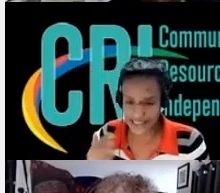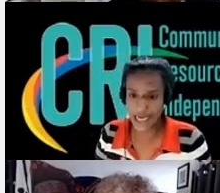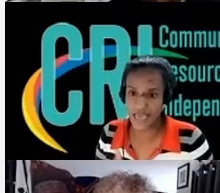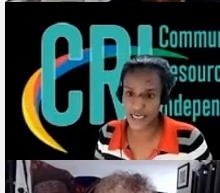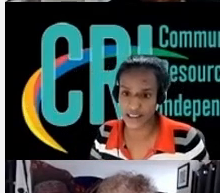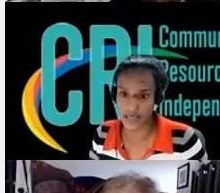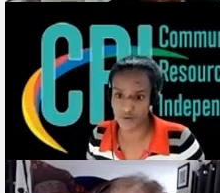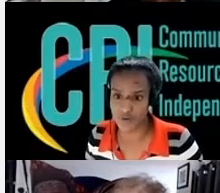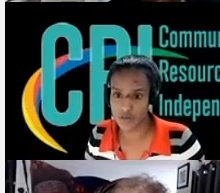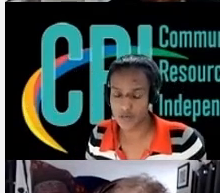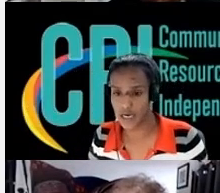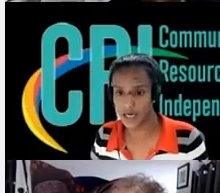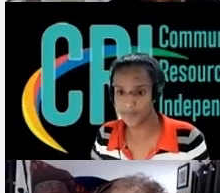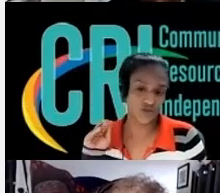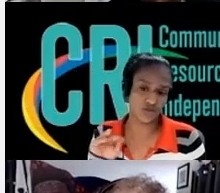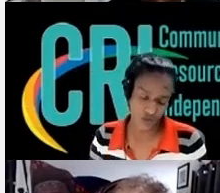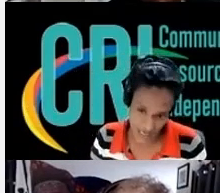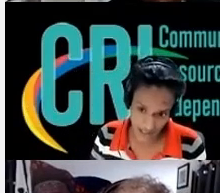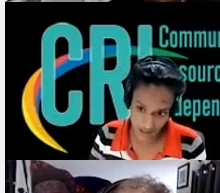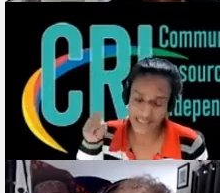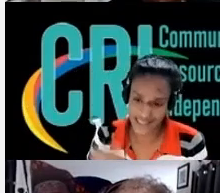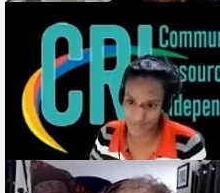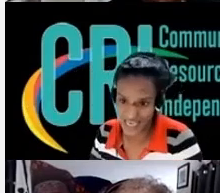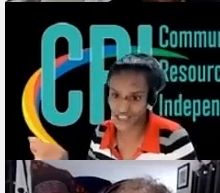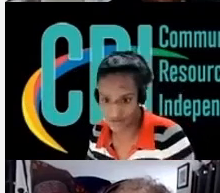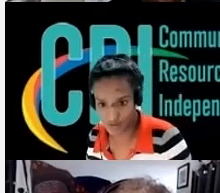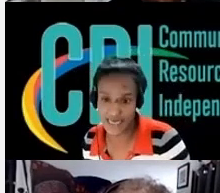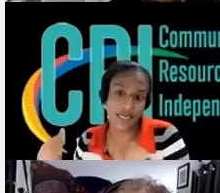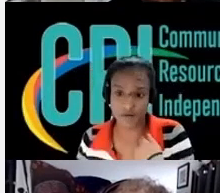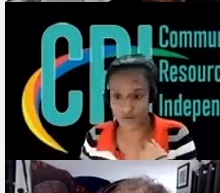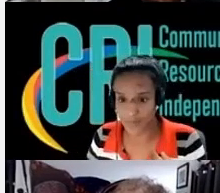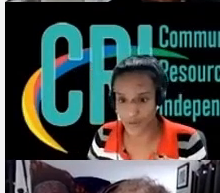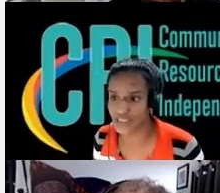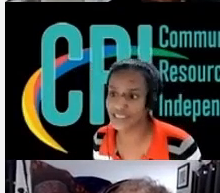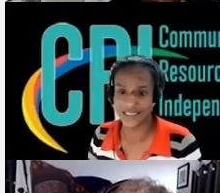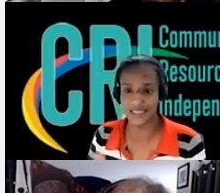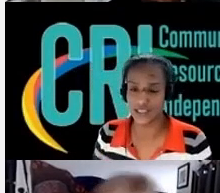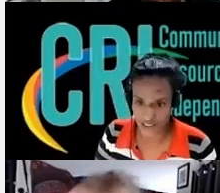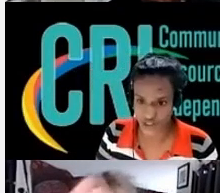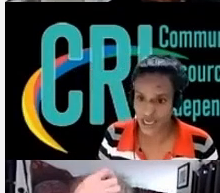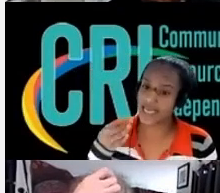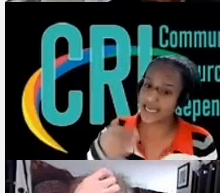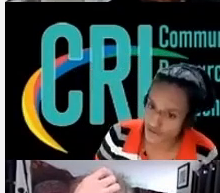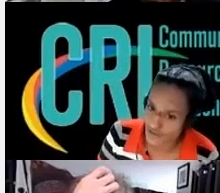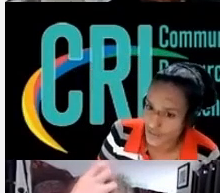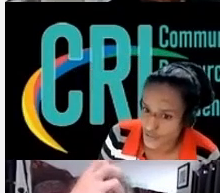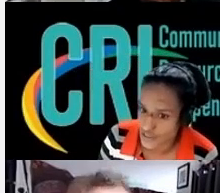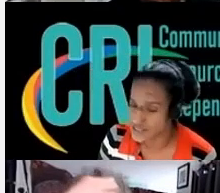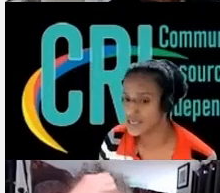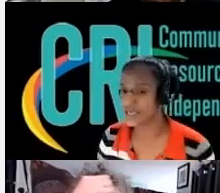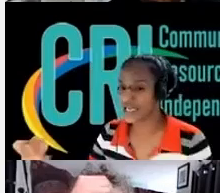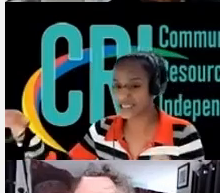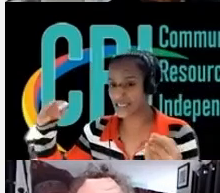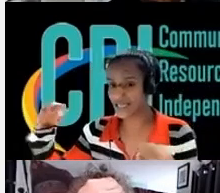the same age level, training the same age level. Like an elderly person needs to teach an elderly